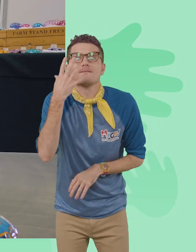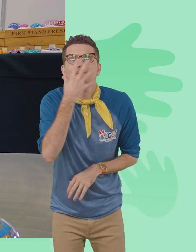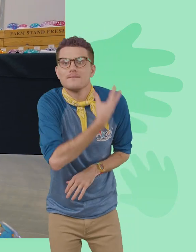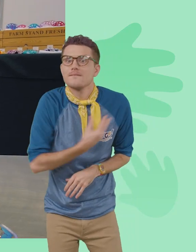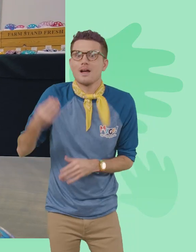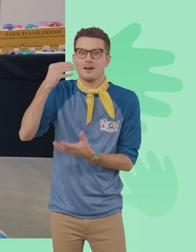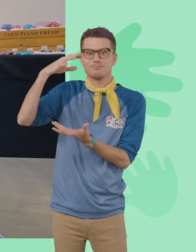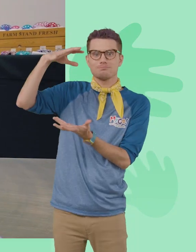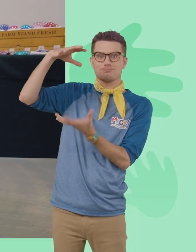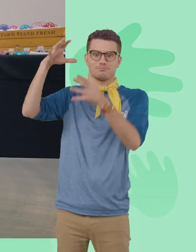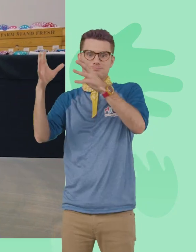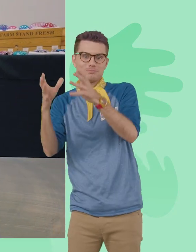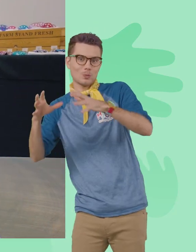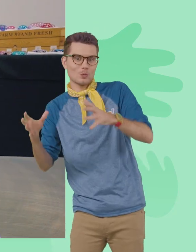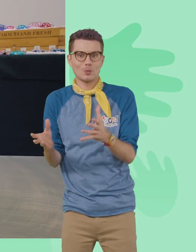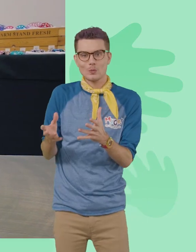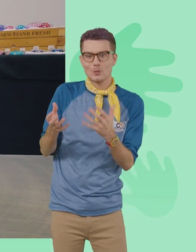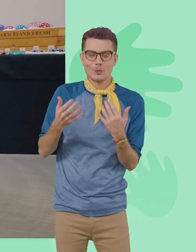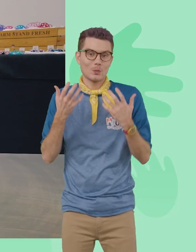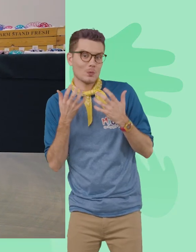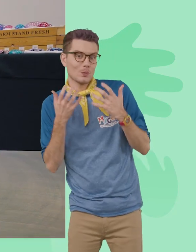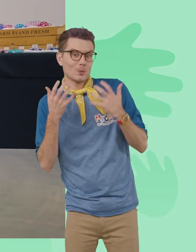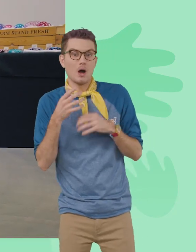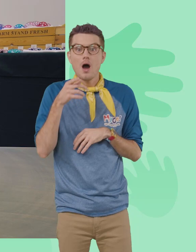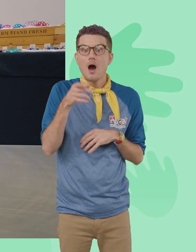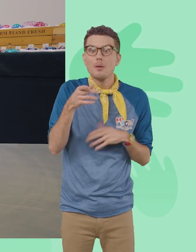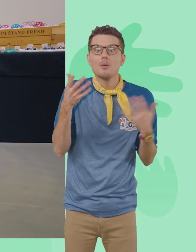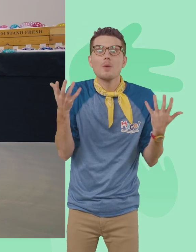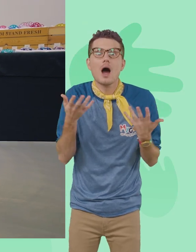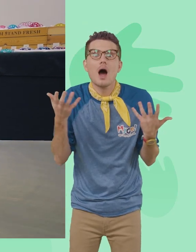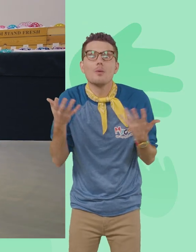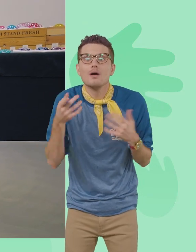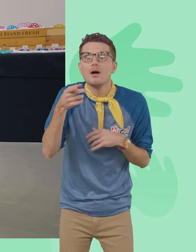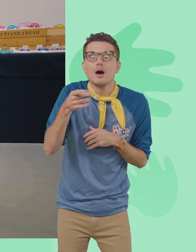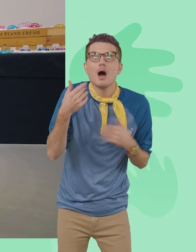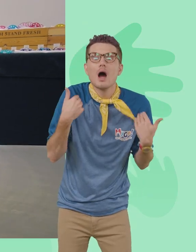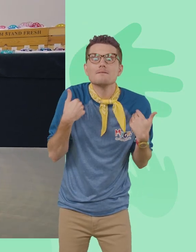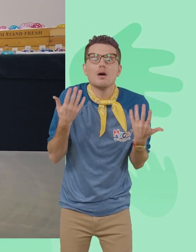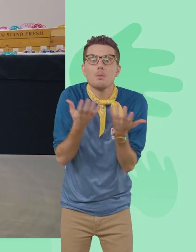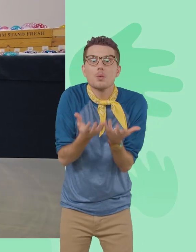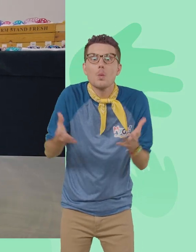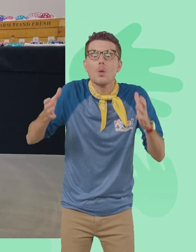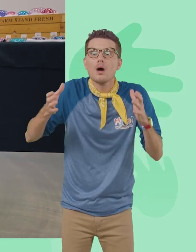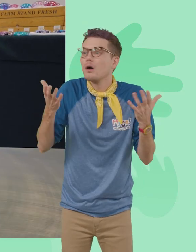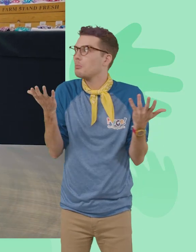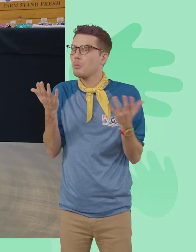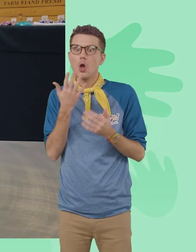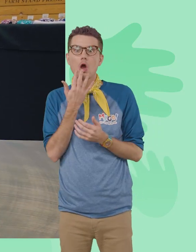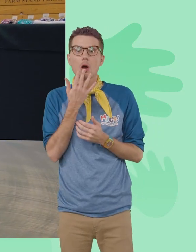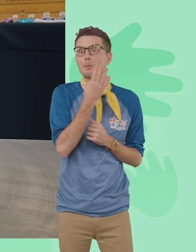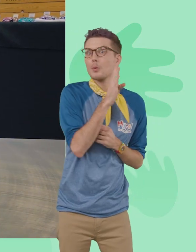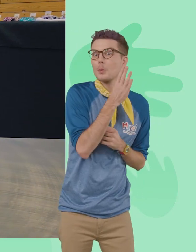Look at that. Whoa. That is so pretty. And then they made this